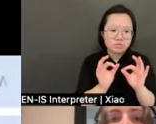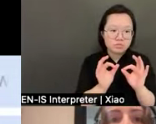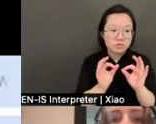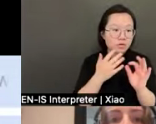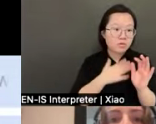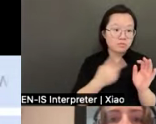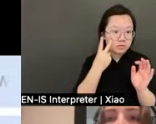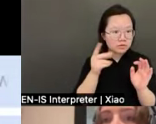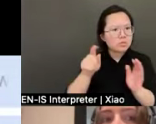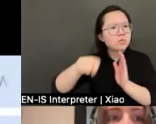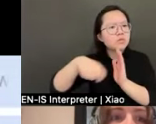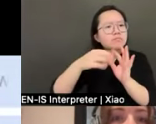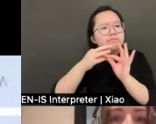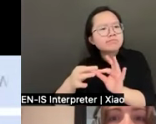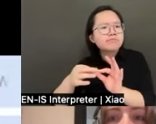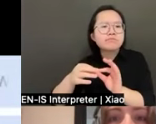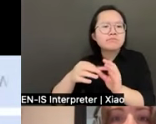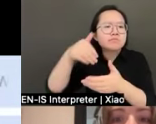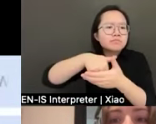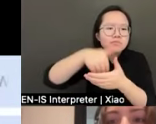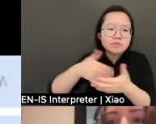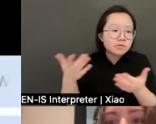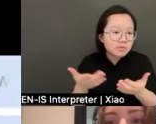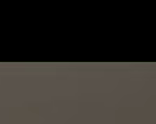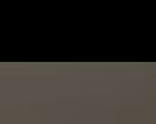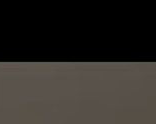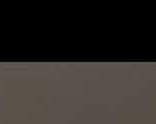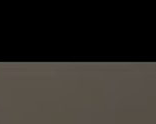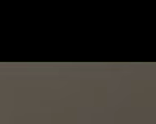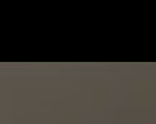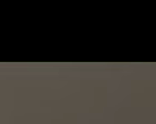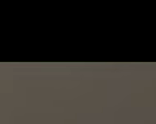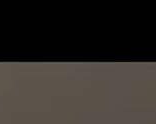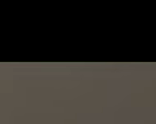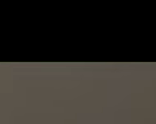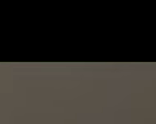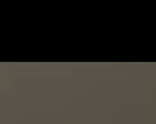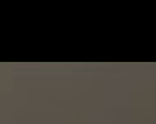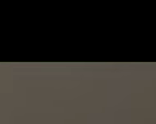And we can start sharing the slides again. For that, I'll stop sharing my screen.